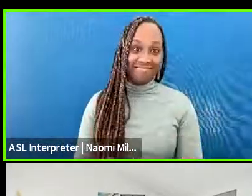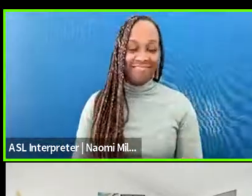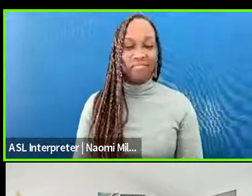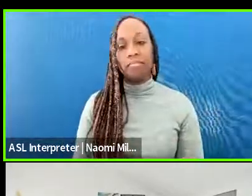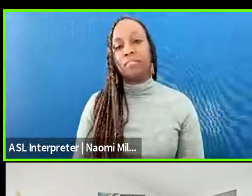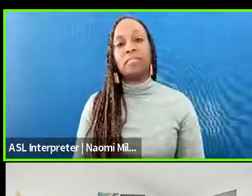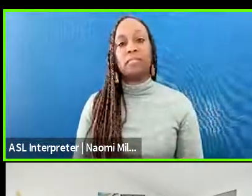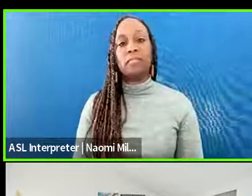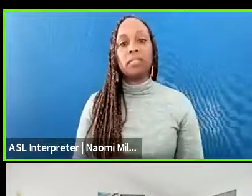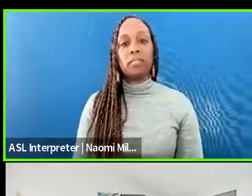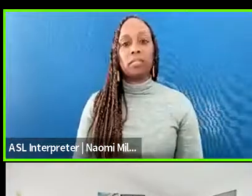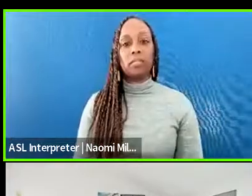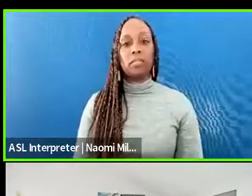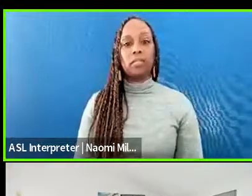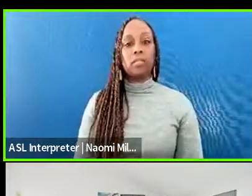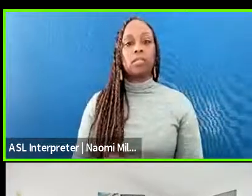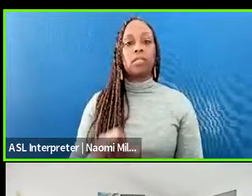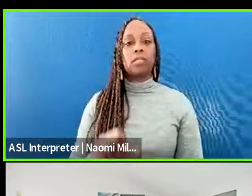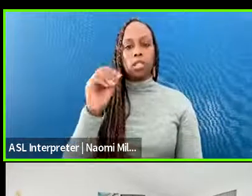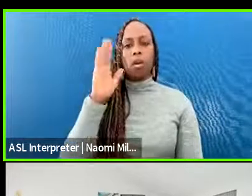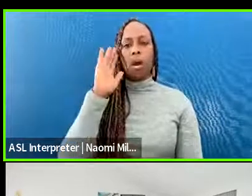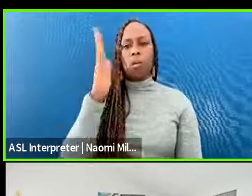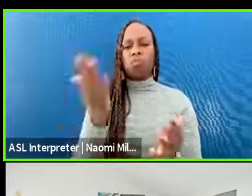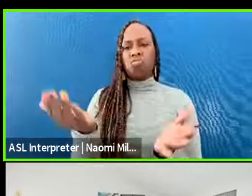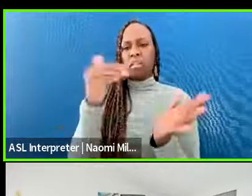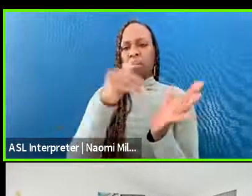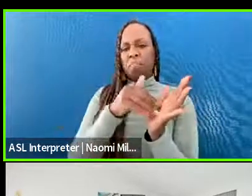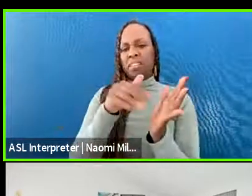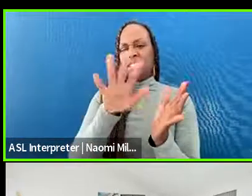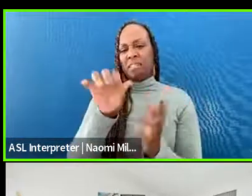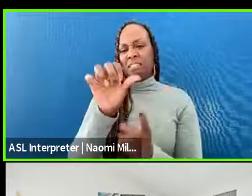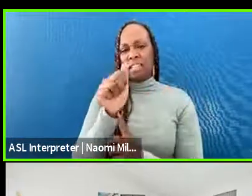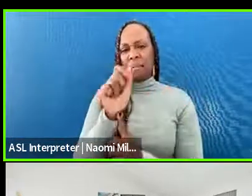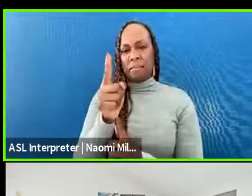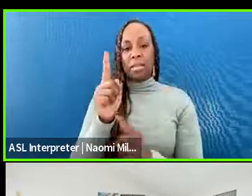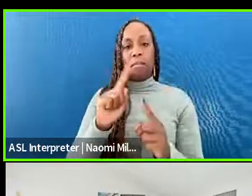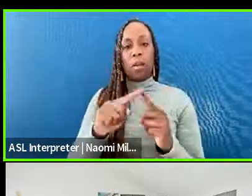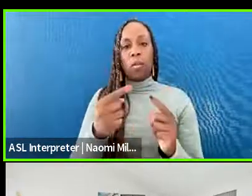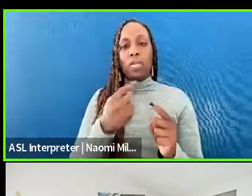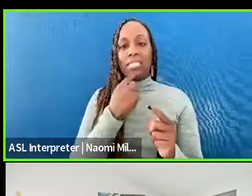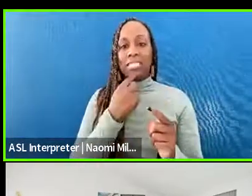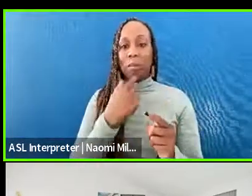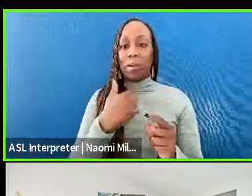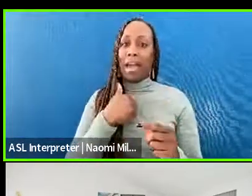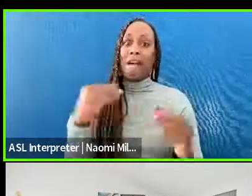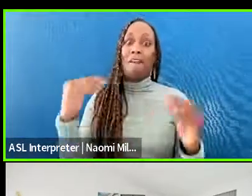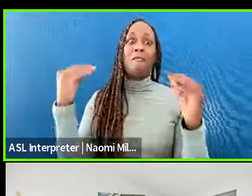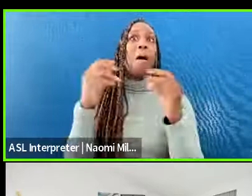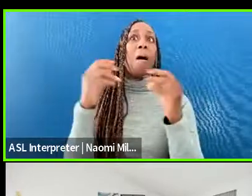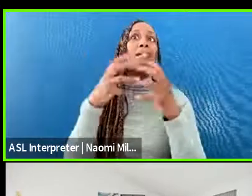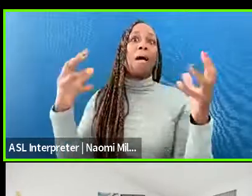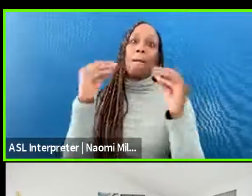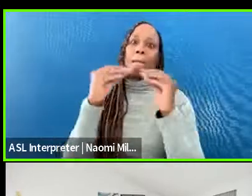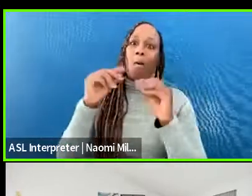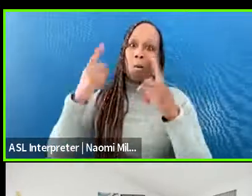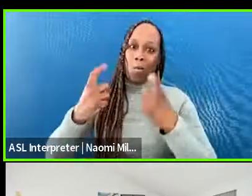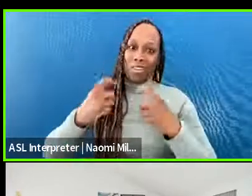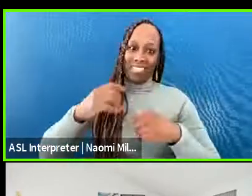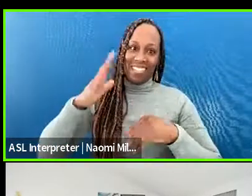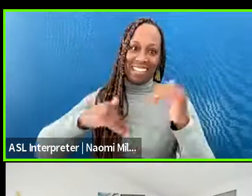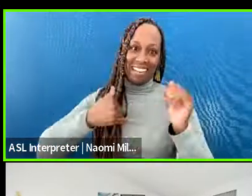So I'll repeat this in about 10 minutes, but I just want to say we have way more questions than we can possibly